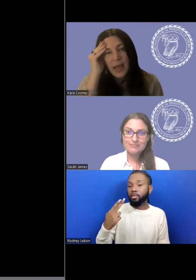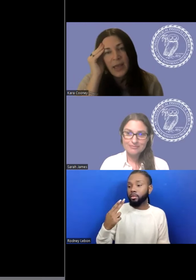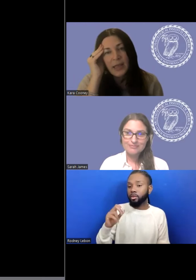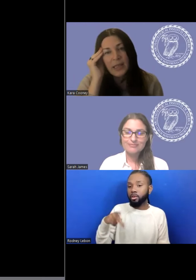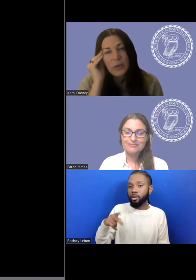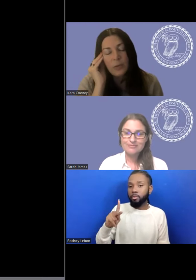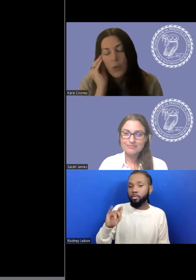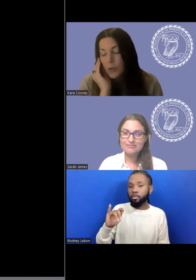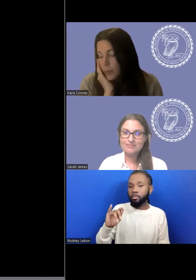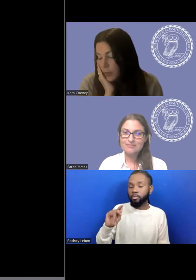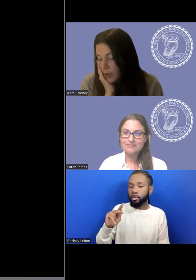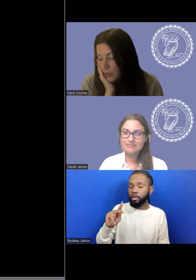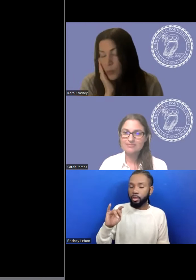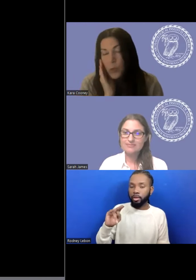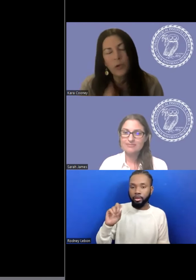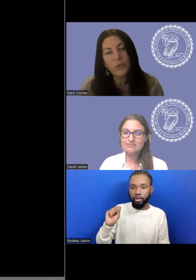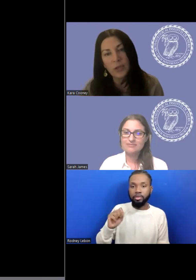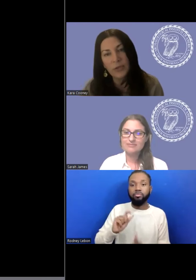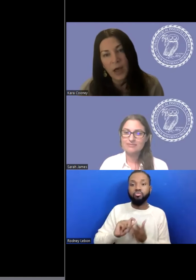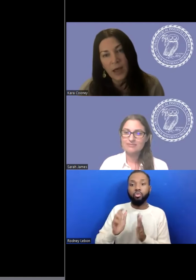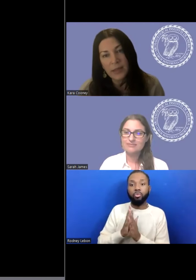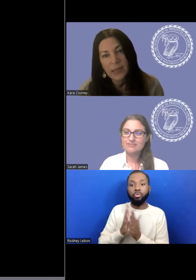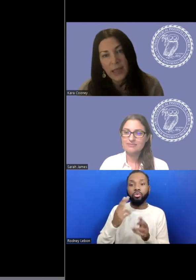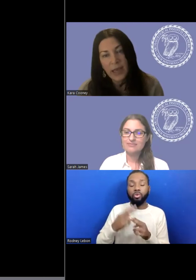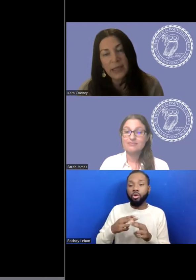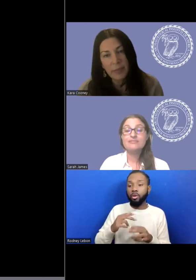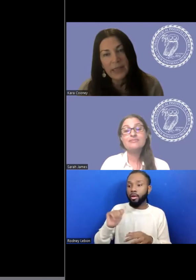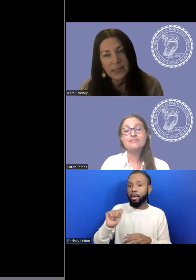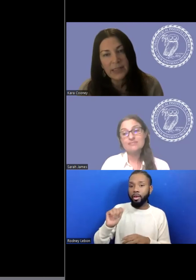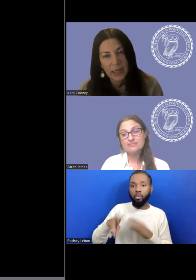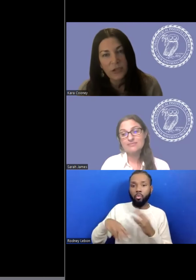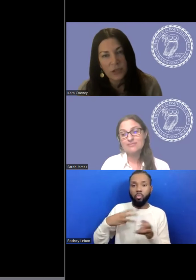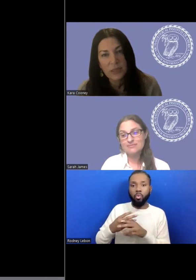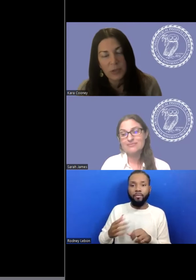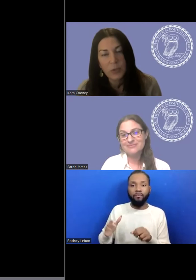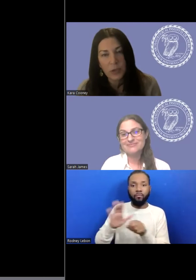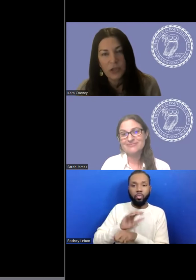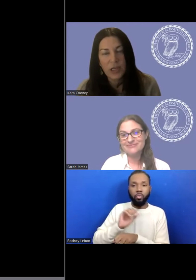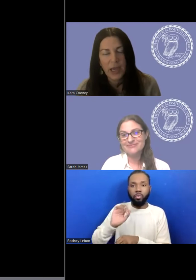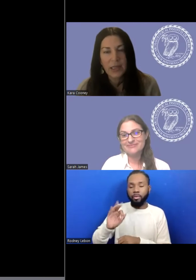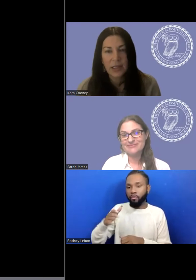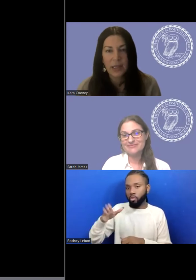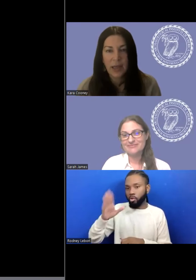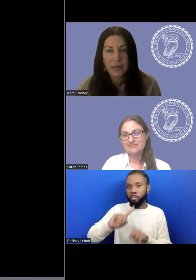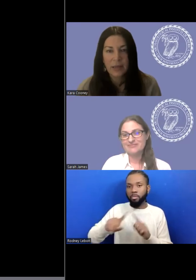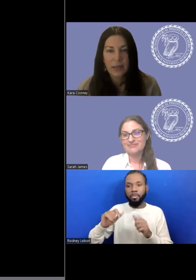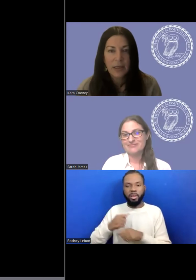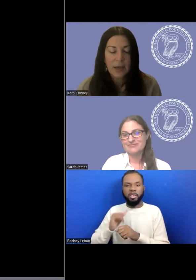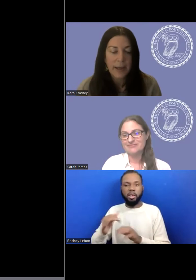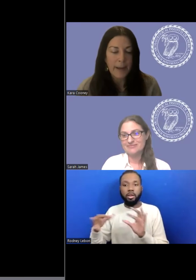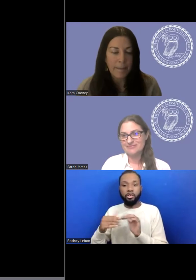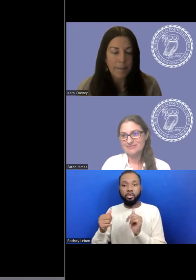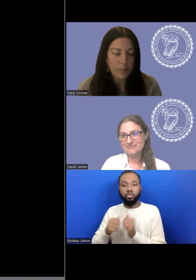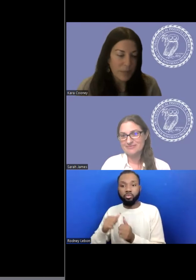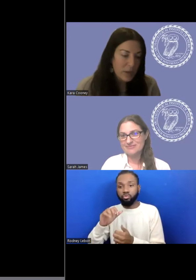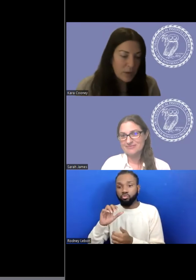Hopkins. And he wrote a book called A World Full of Gods. And it makes these connections between Christianity and